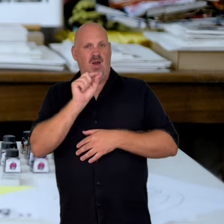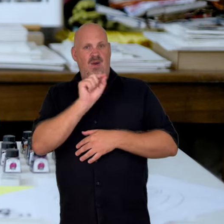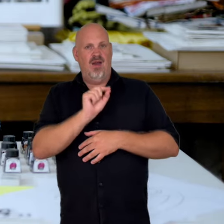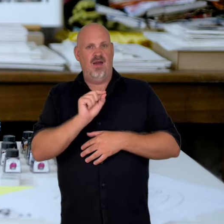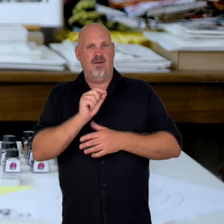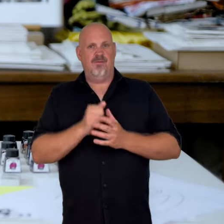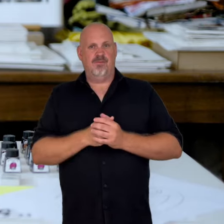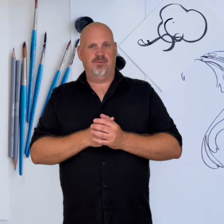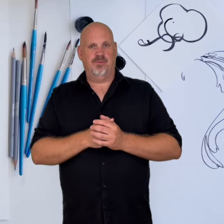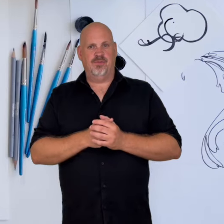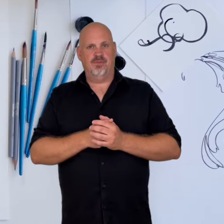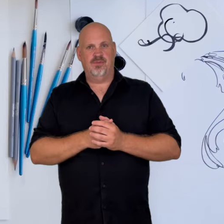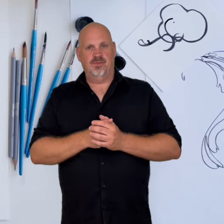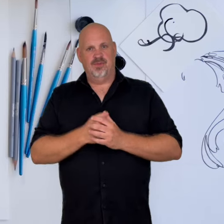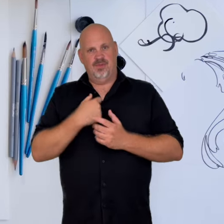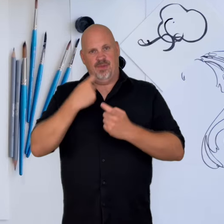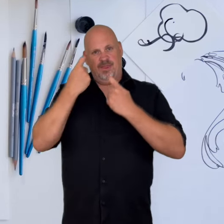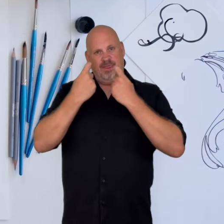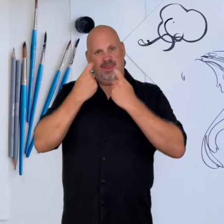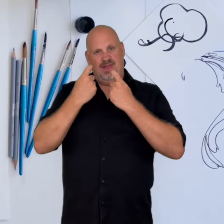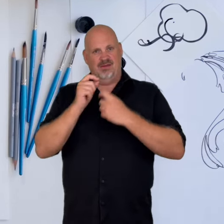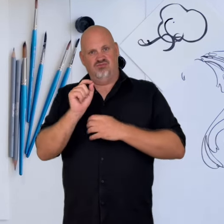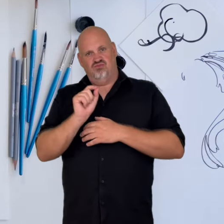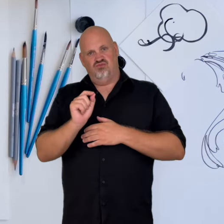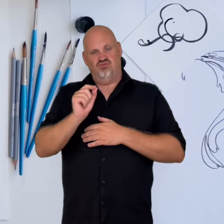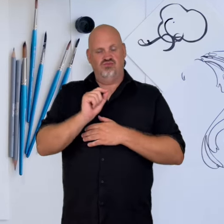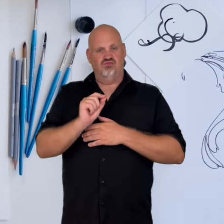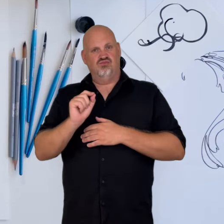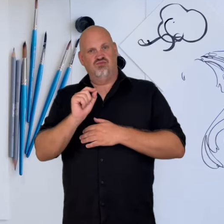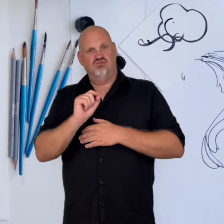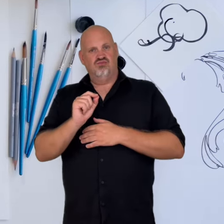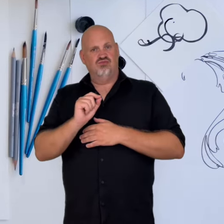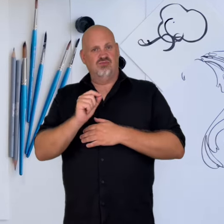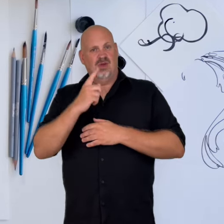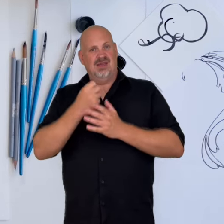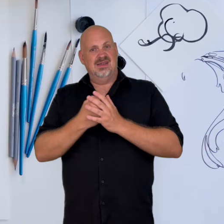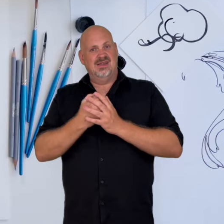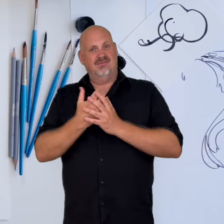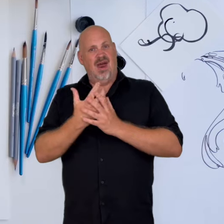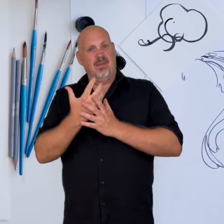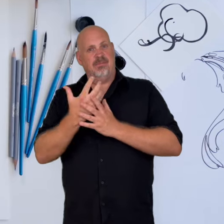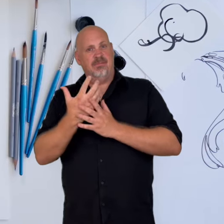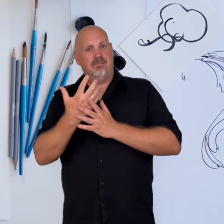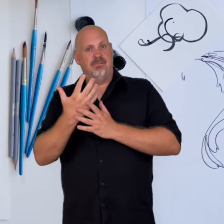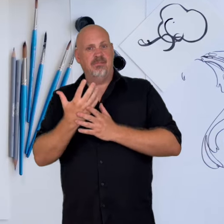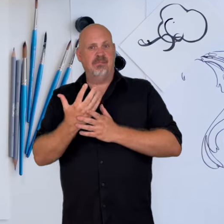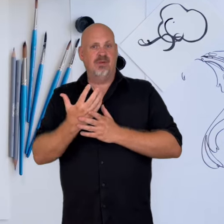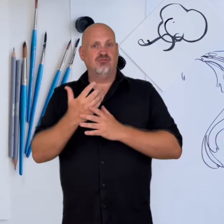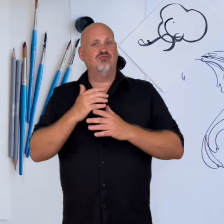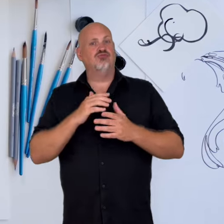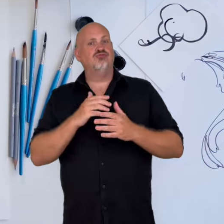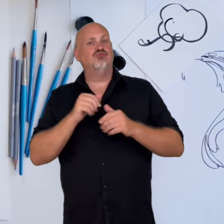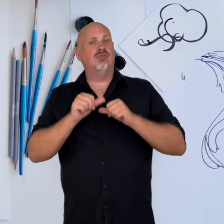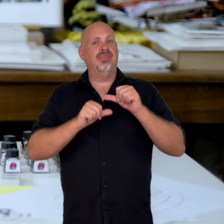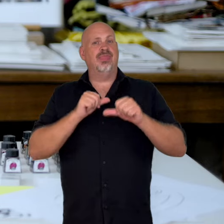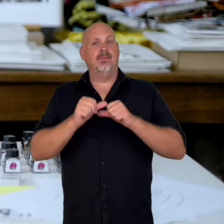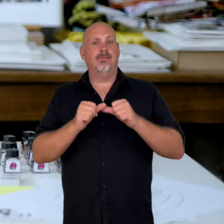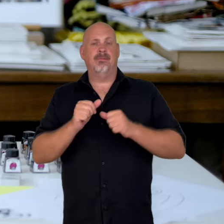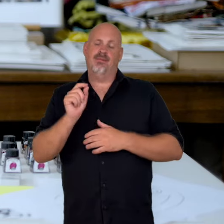and make the pattern yours. So using some of these very abstract flower motifs, I'm going to